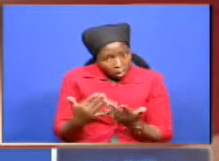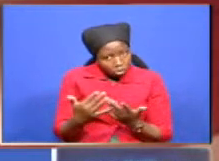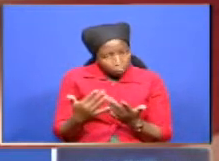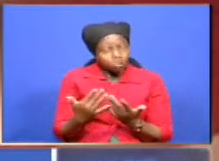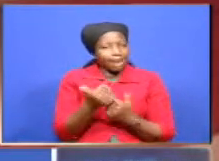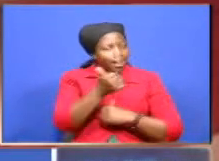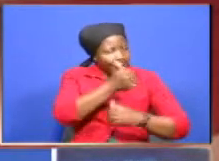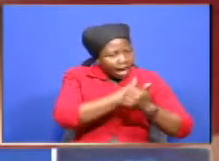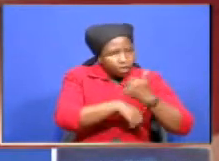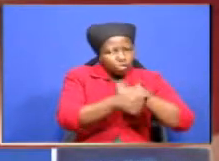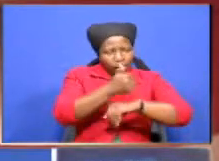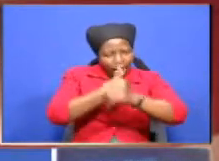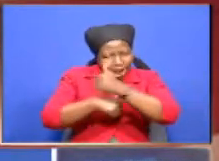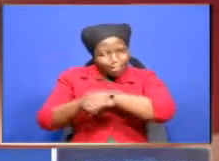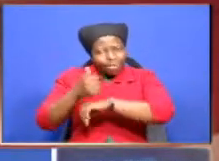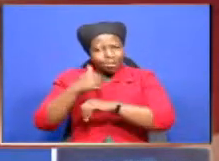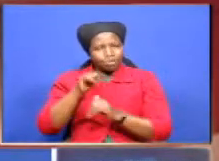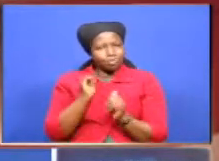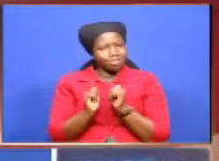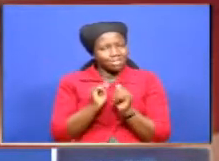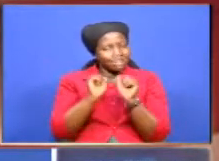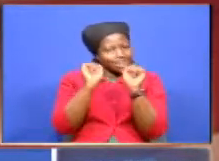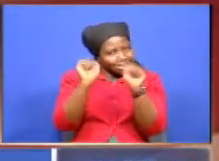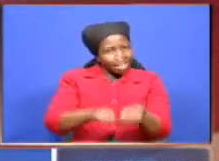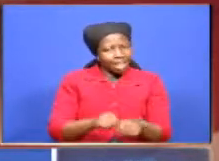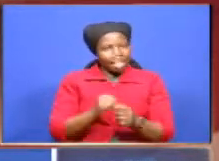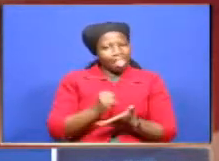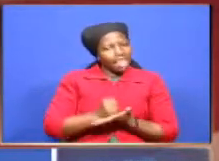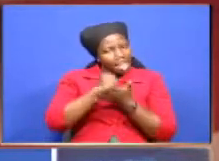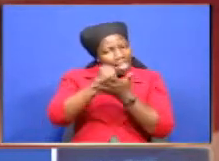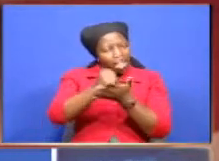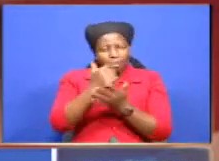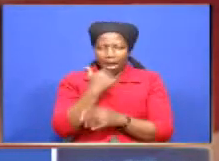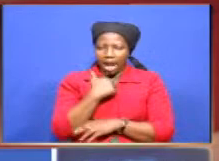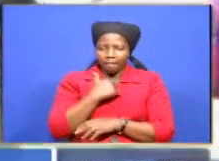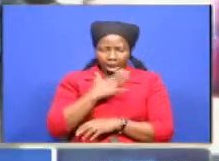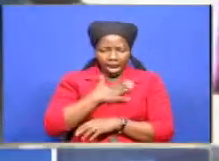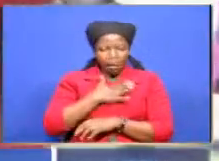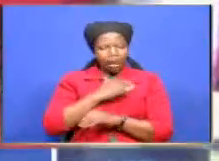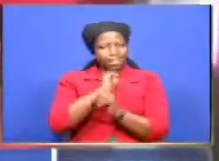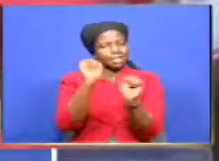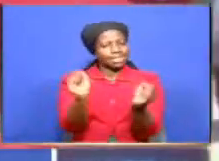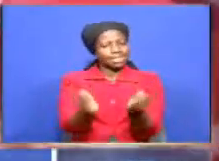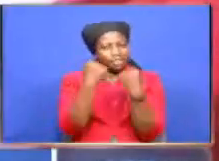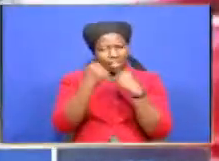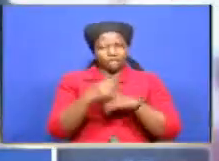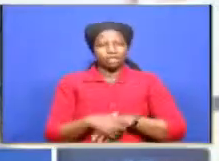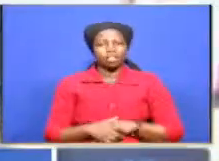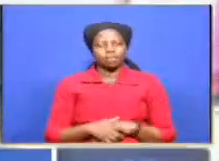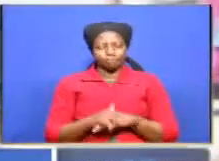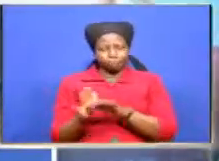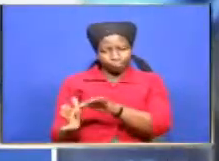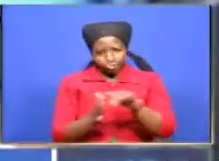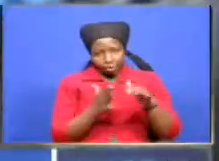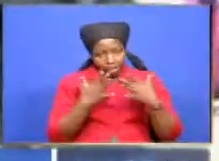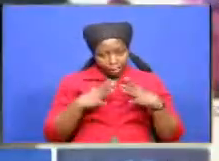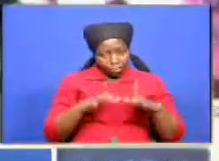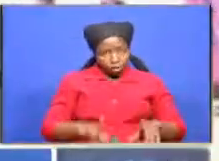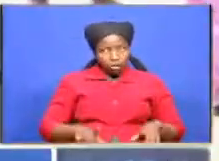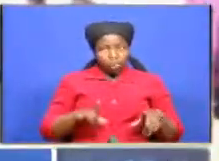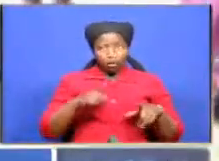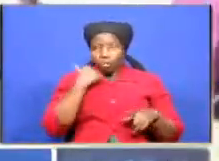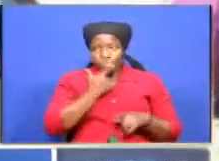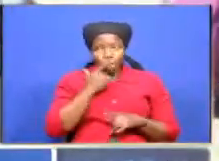steps that will guarantee our safety as a people. Meanwhile, persons living with hearing